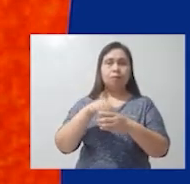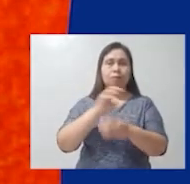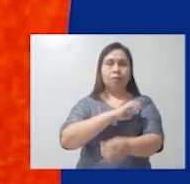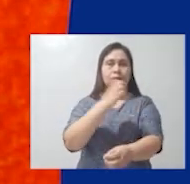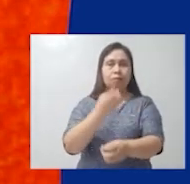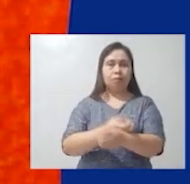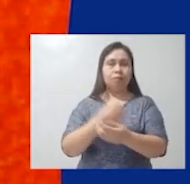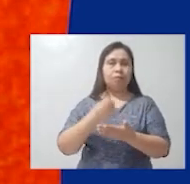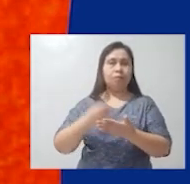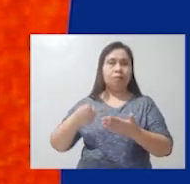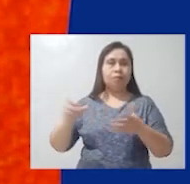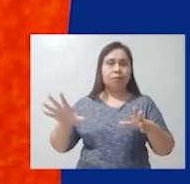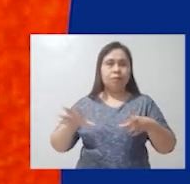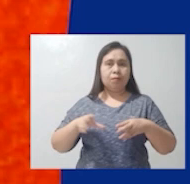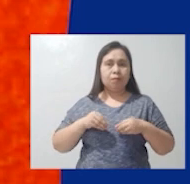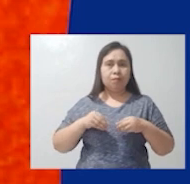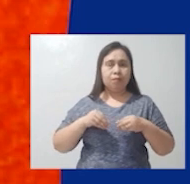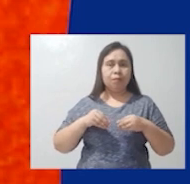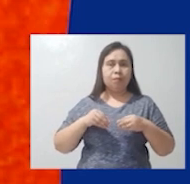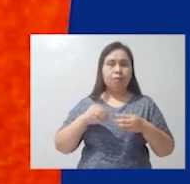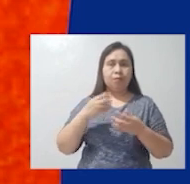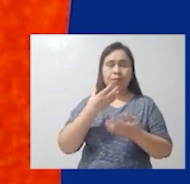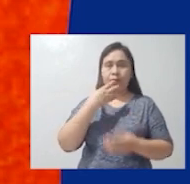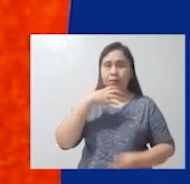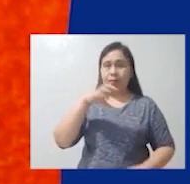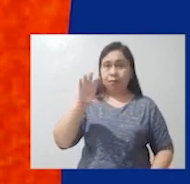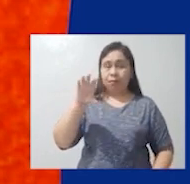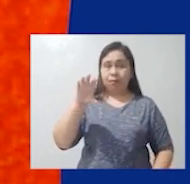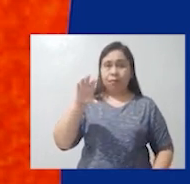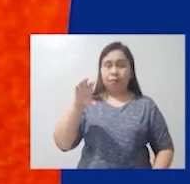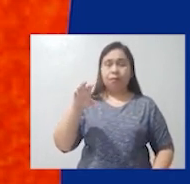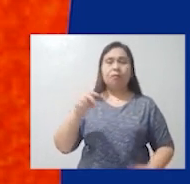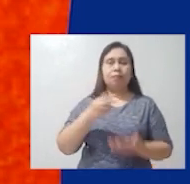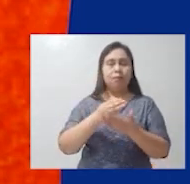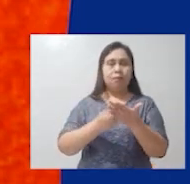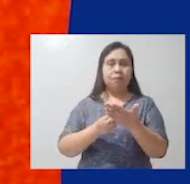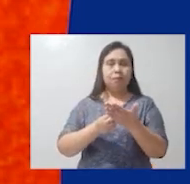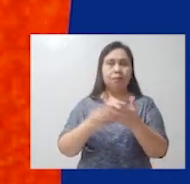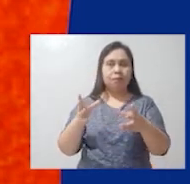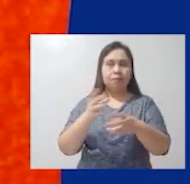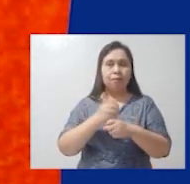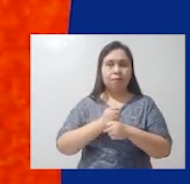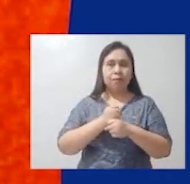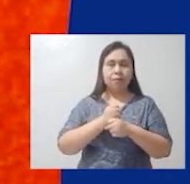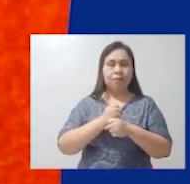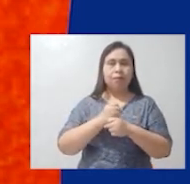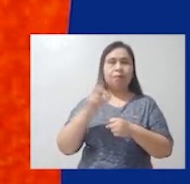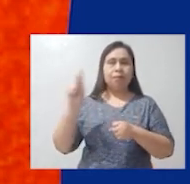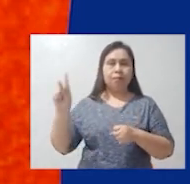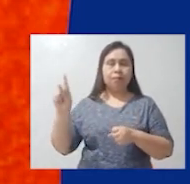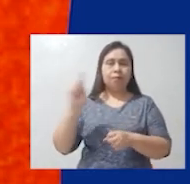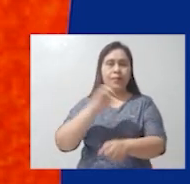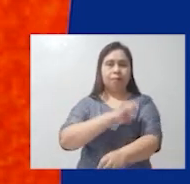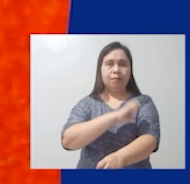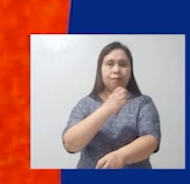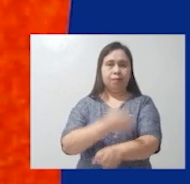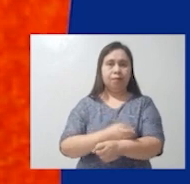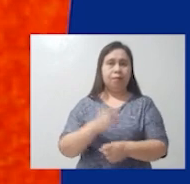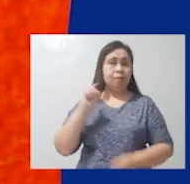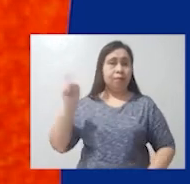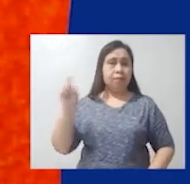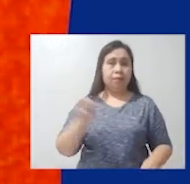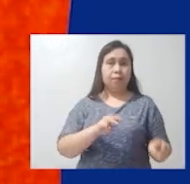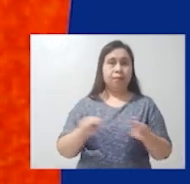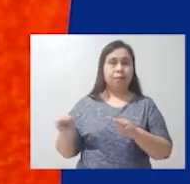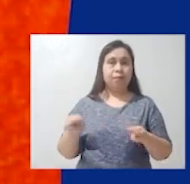substance absorbs heat, its molecules gain kinetic energy, and they move at a greater speed. The faster they move,